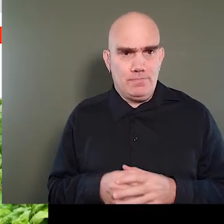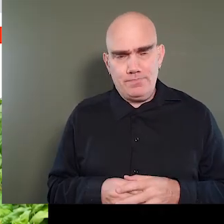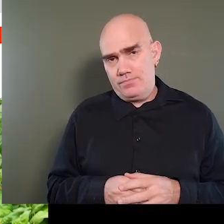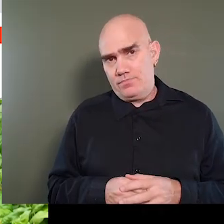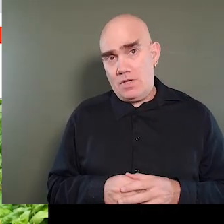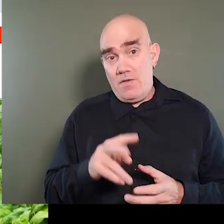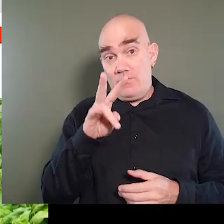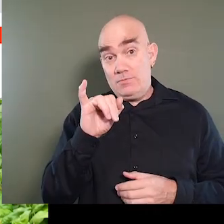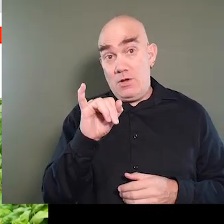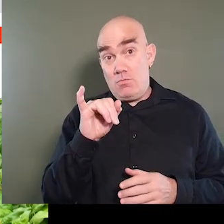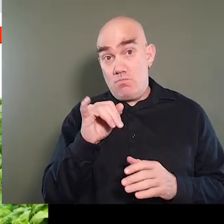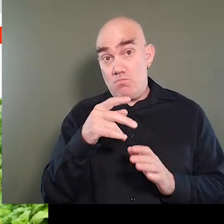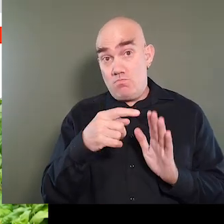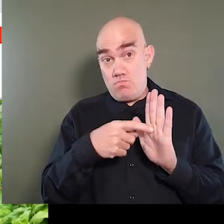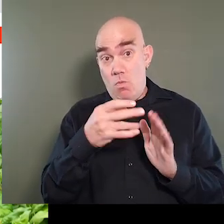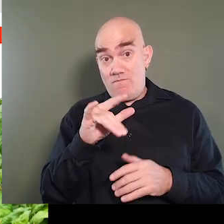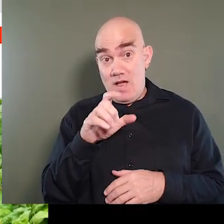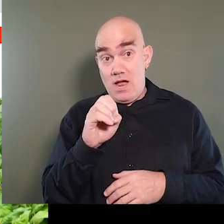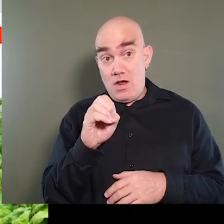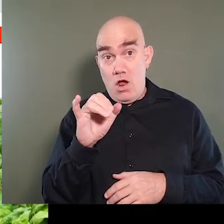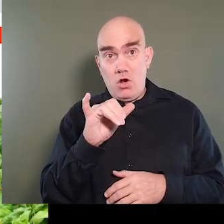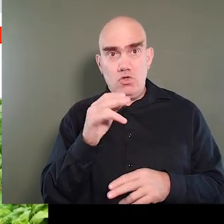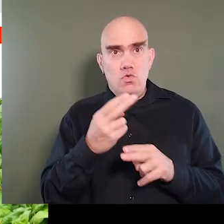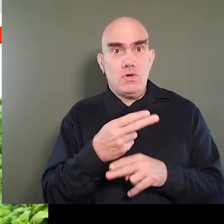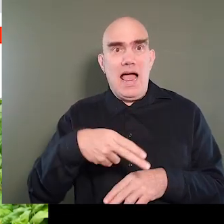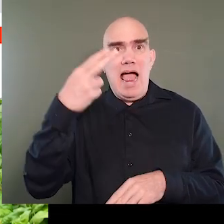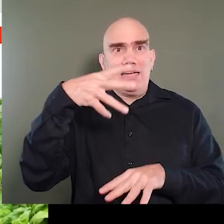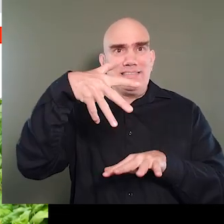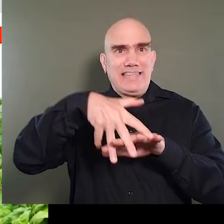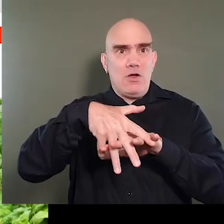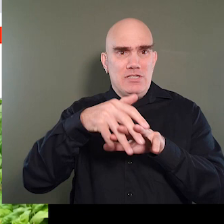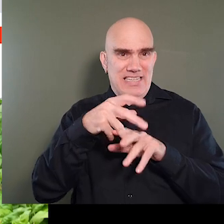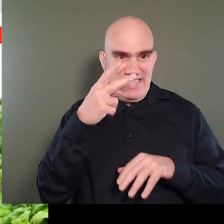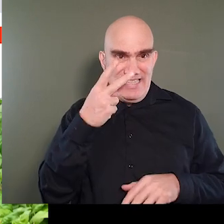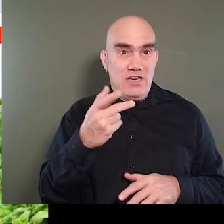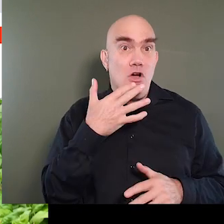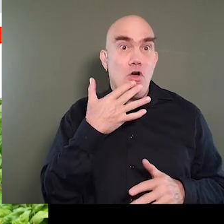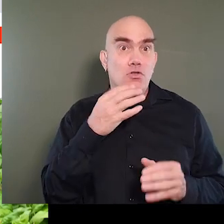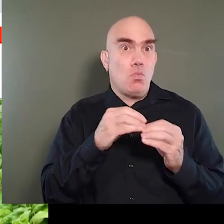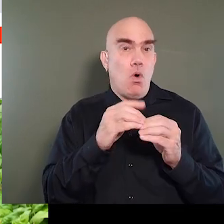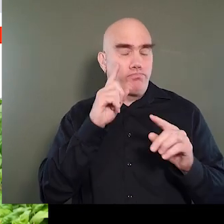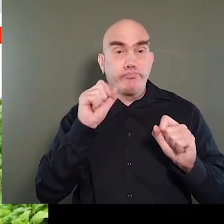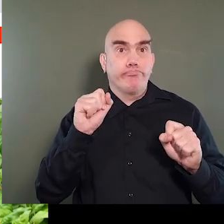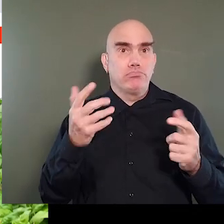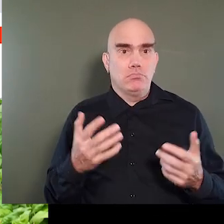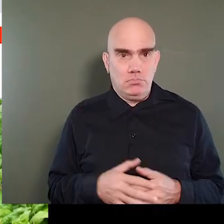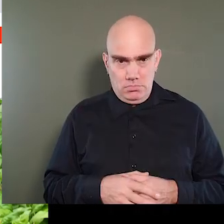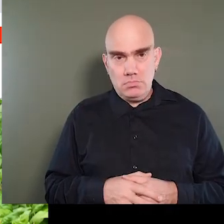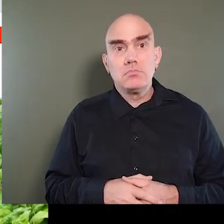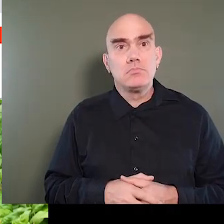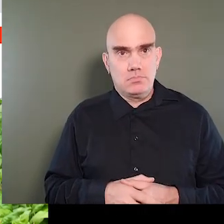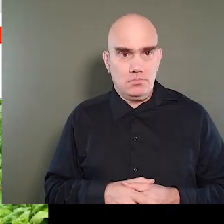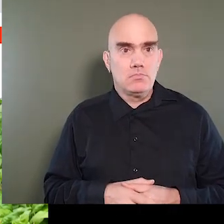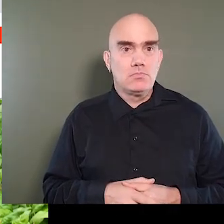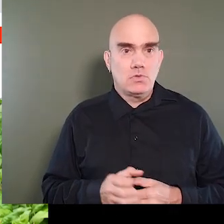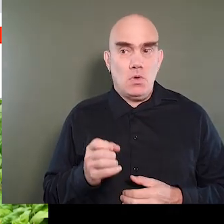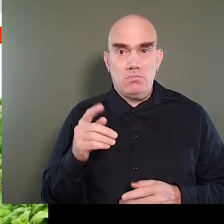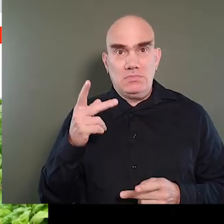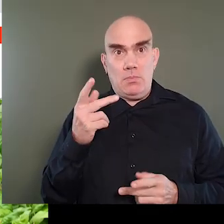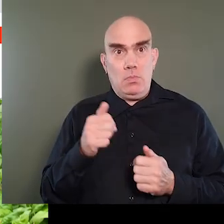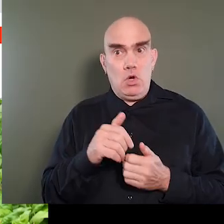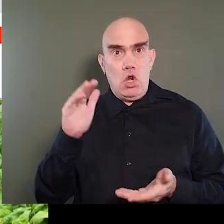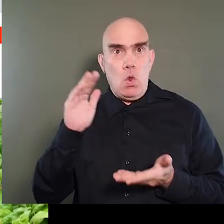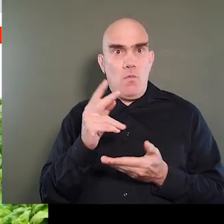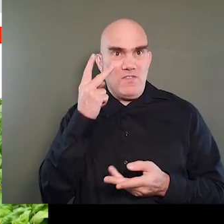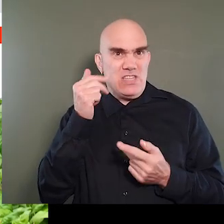impaired profile also activates high saturation. So as you can see, the colors on the website are even brighter so that someone with low vision